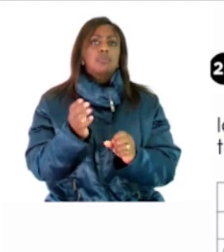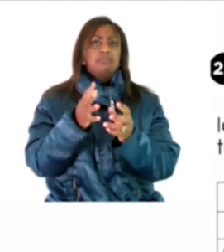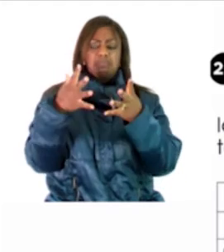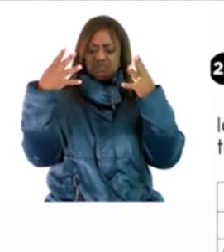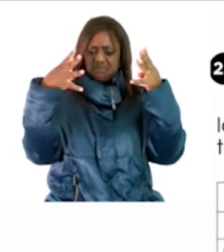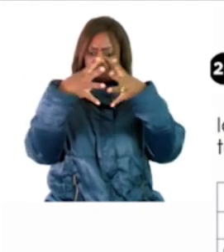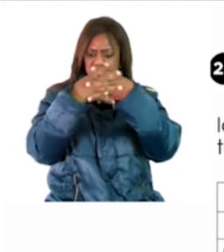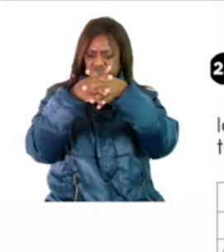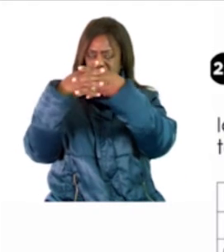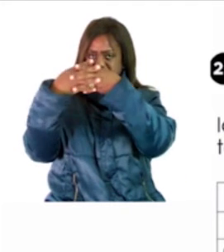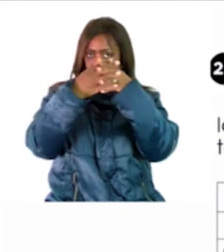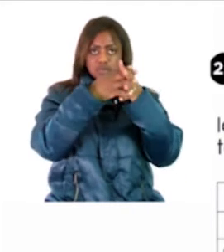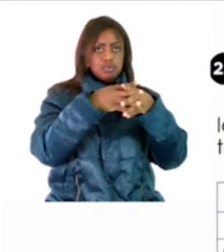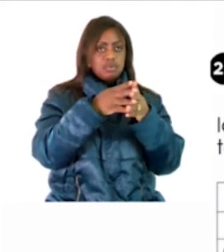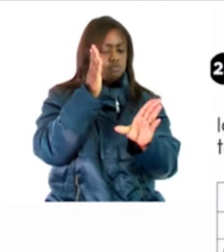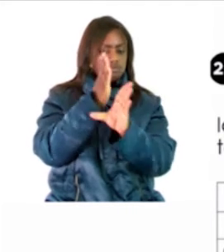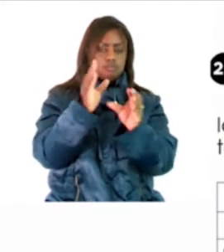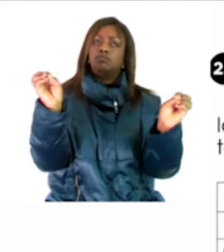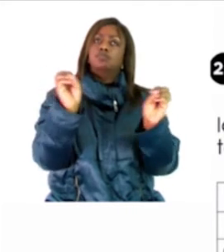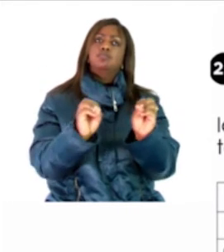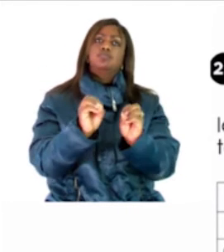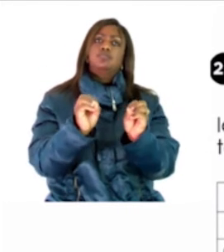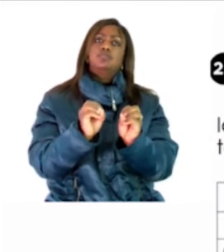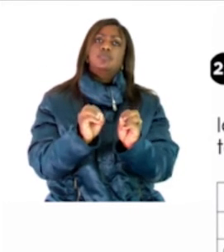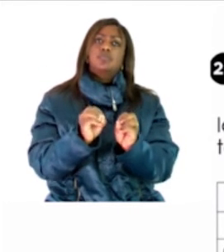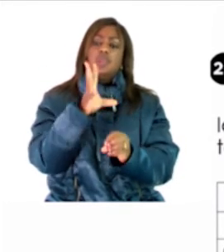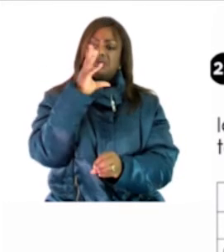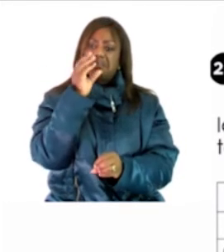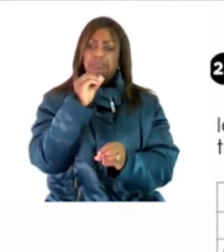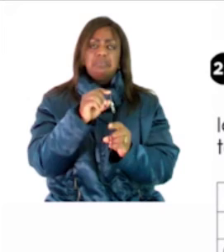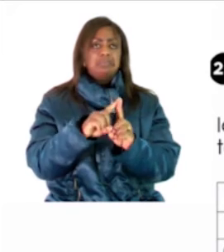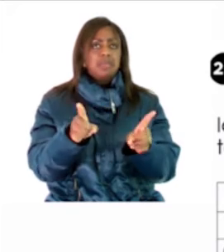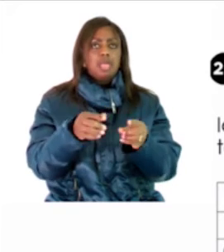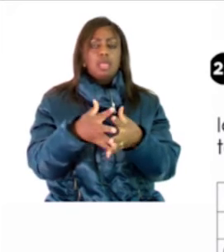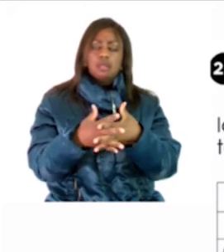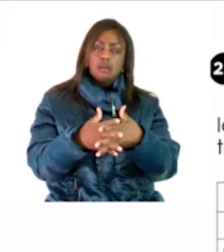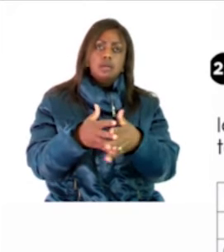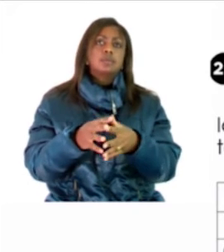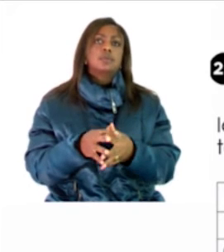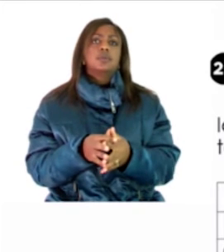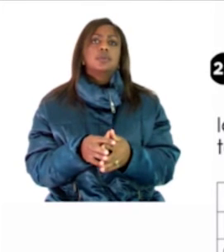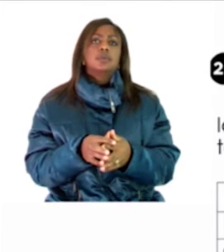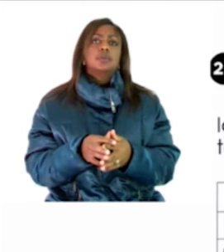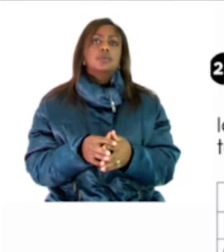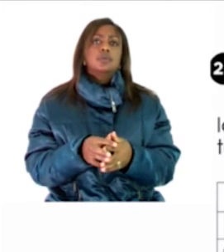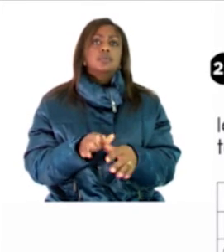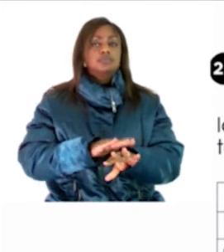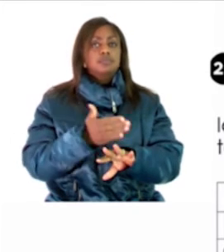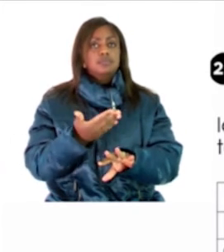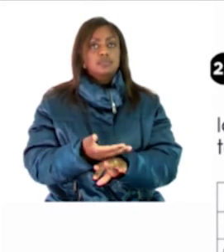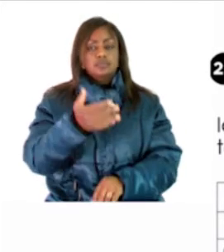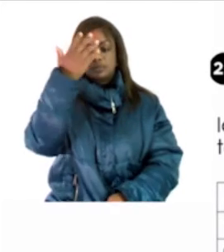sometimes people get drunk, they start to say things that are not in order. Okay? So even they can greet you 10